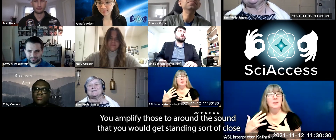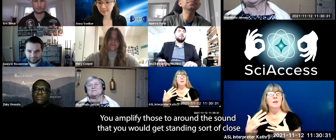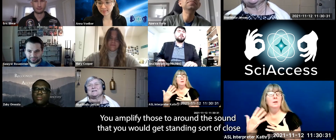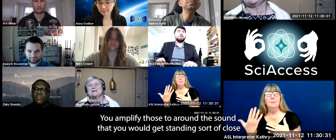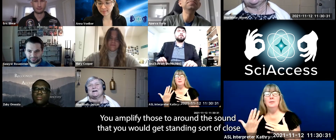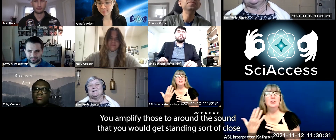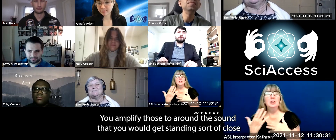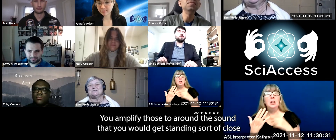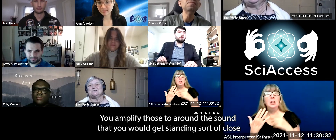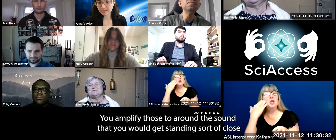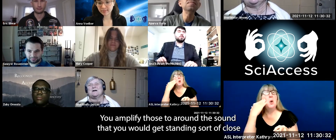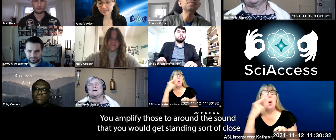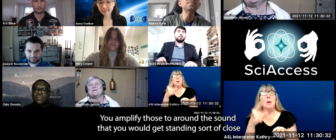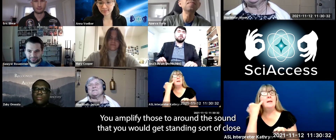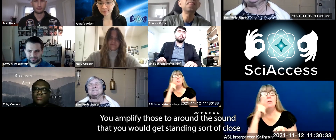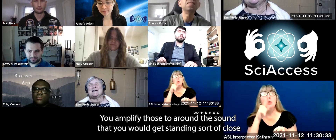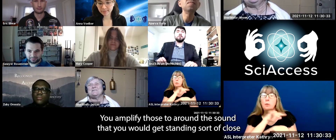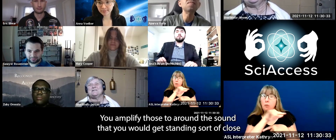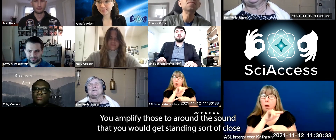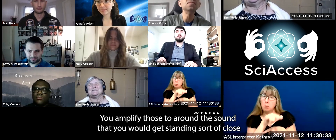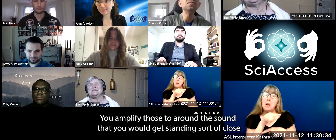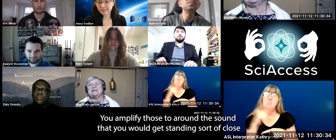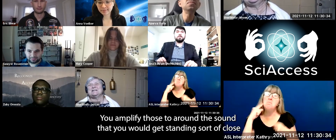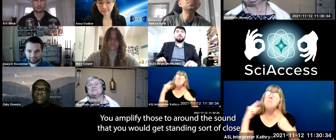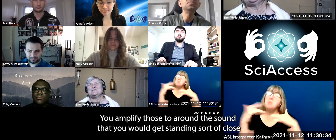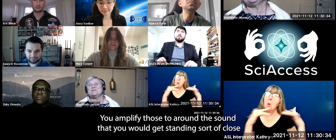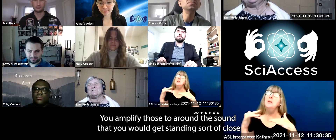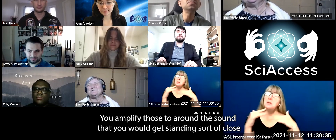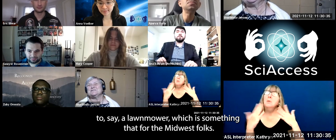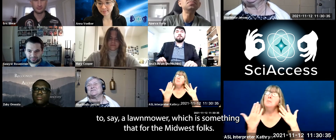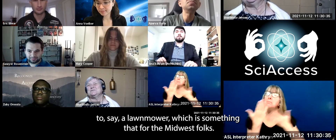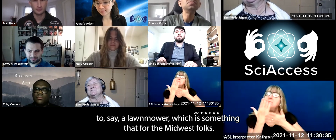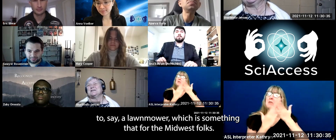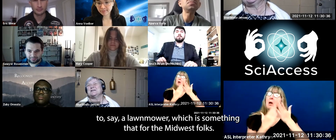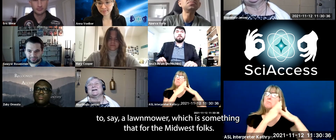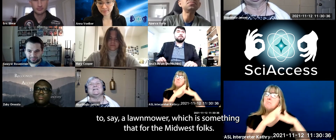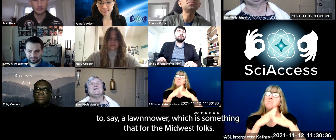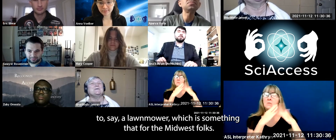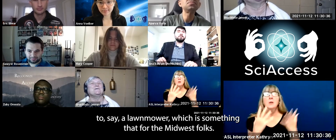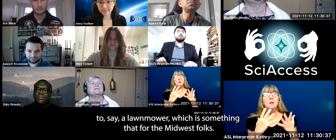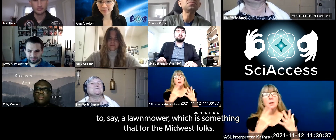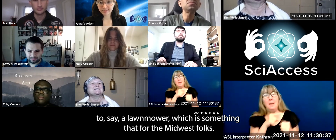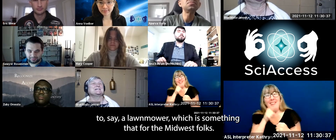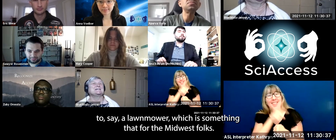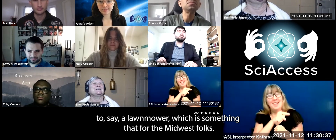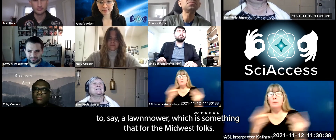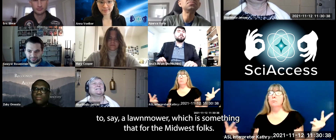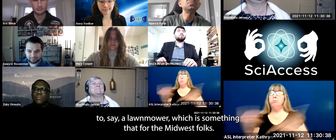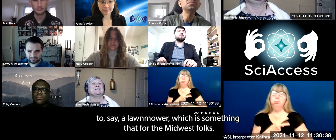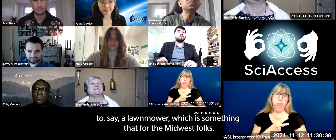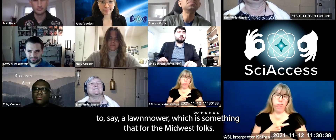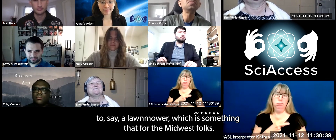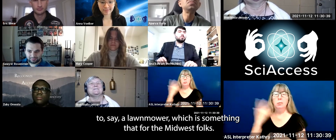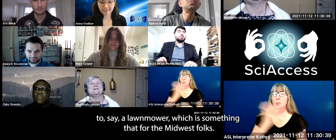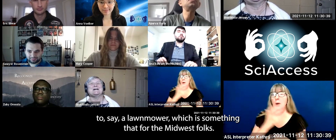amplify those to around the sound that you would get standing sort of close to, say, a lawnmower, which is